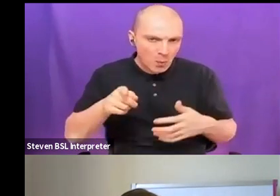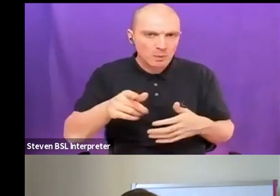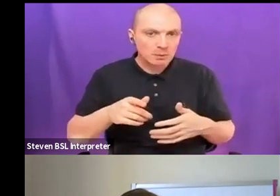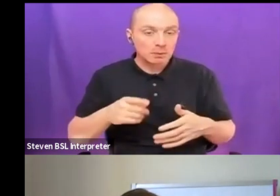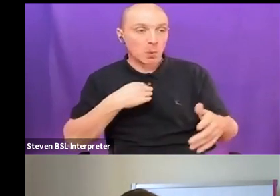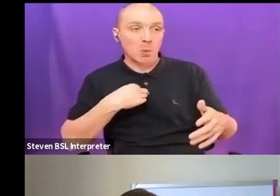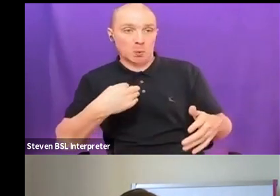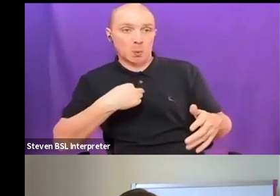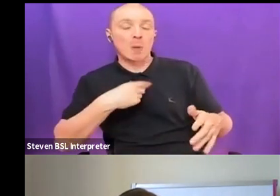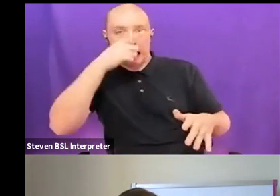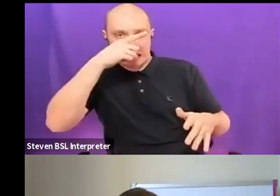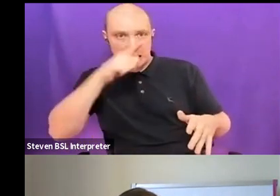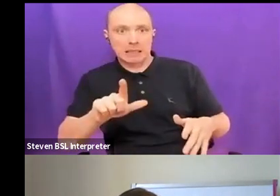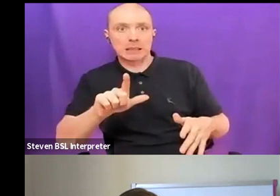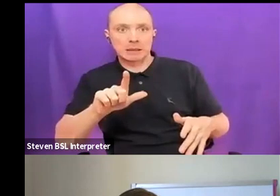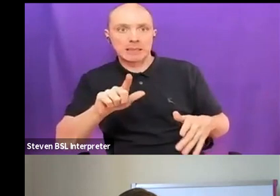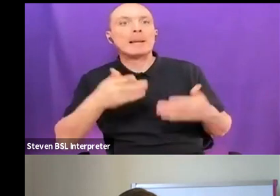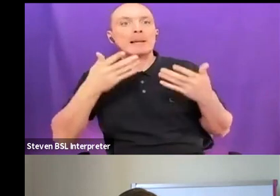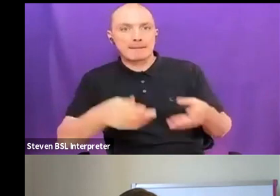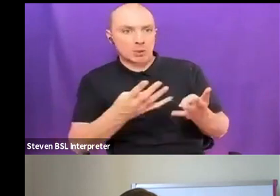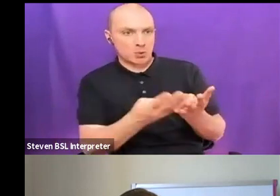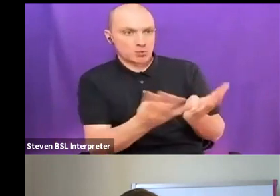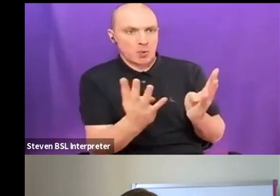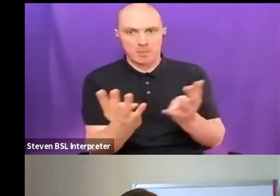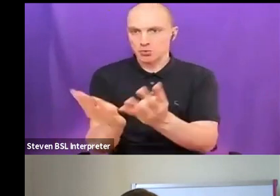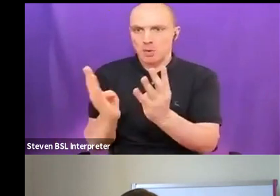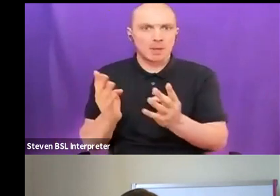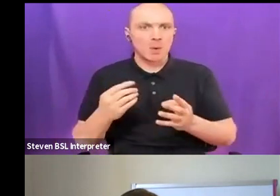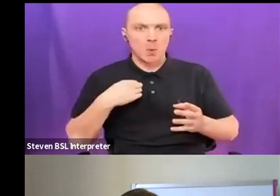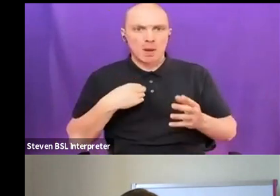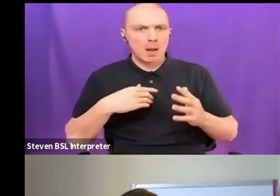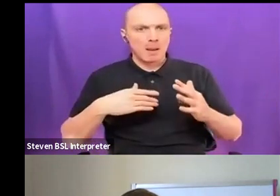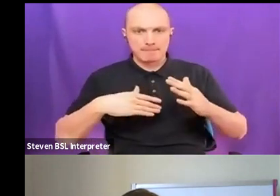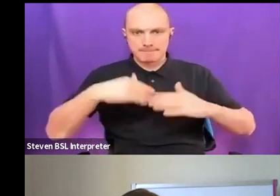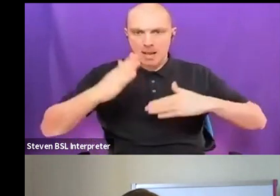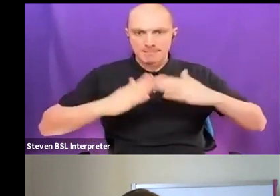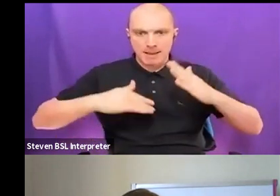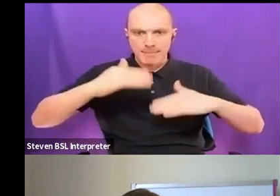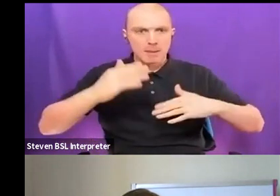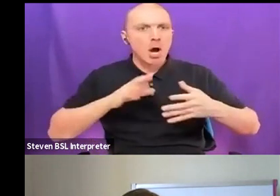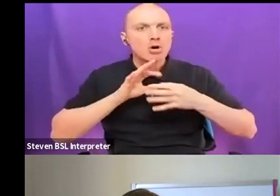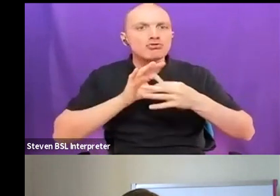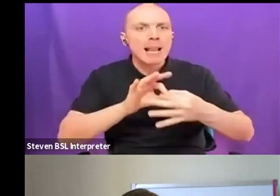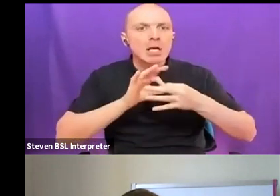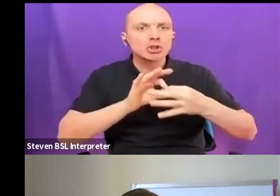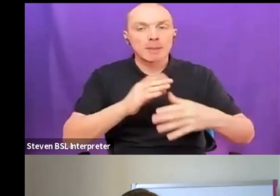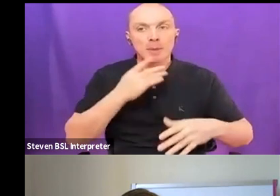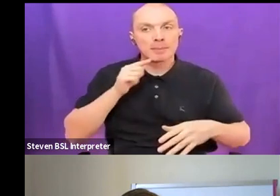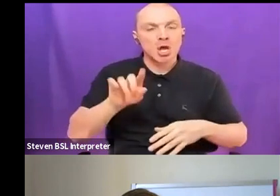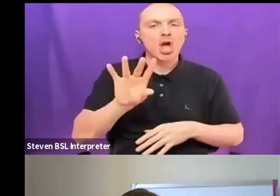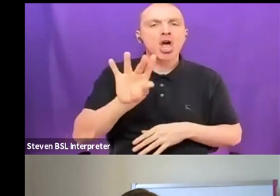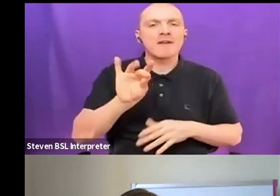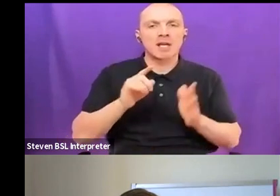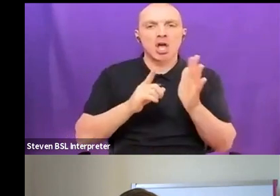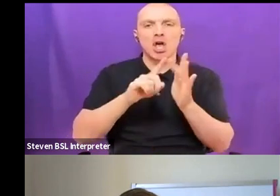that relationship's been built over a number of years. So, for instance, when we were building Irvine,